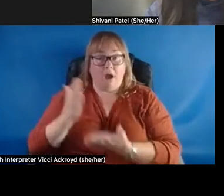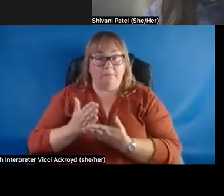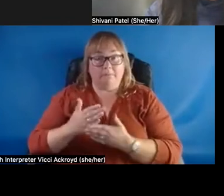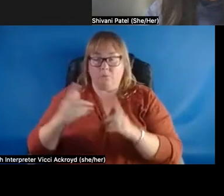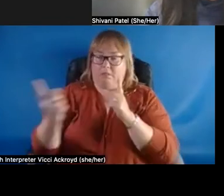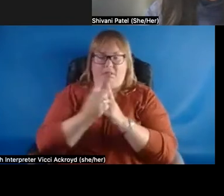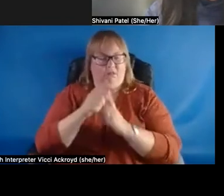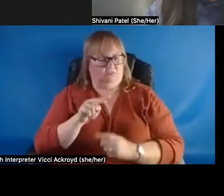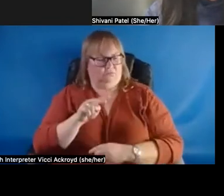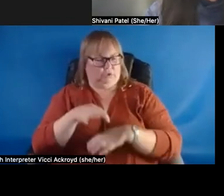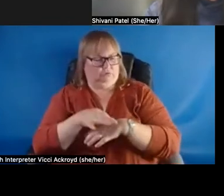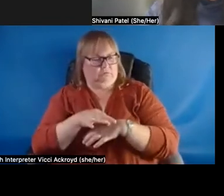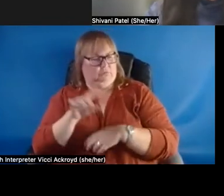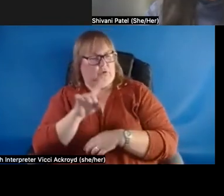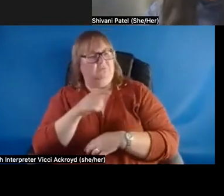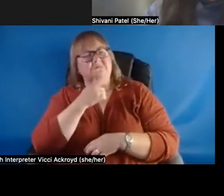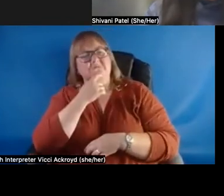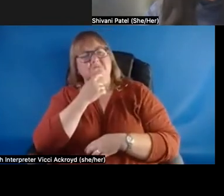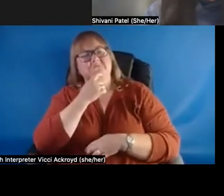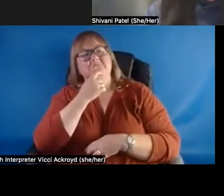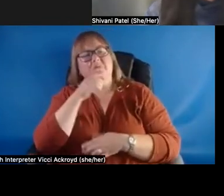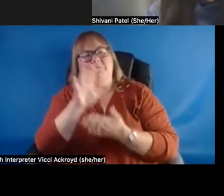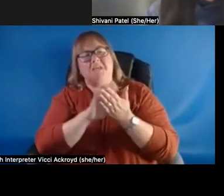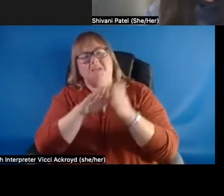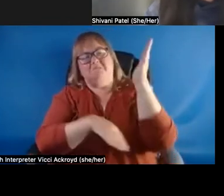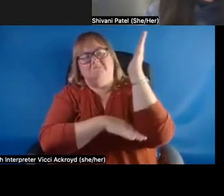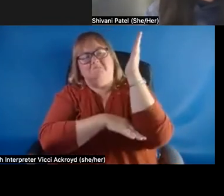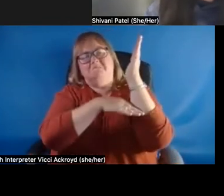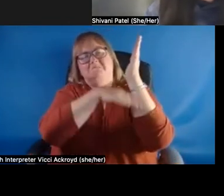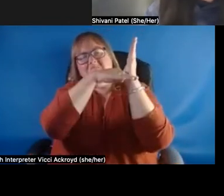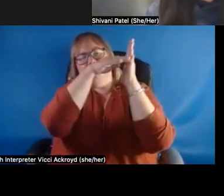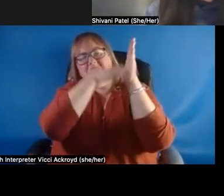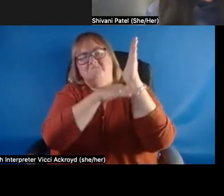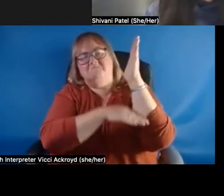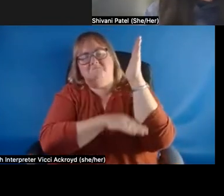way because you look like this, so you must be from this caste, that kind of thing. Yeah.